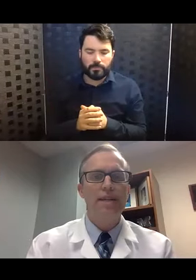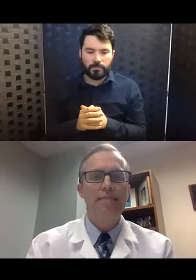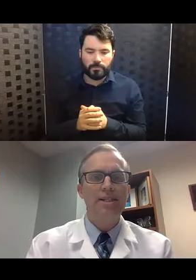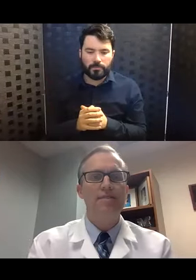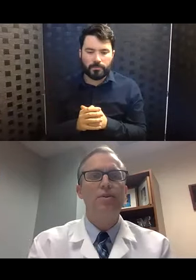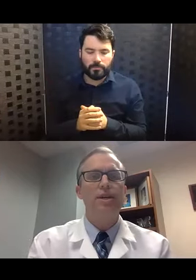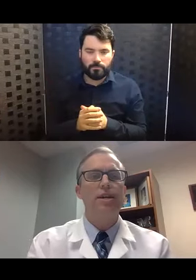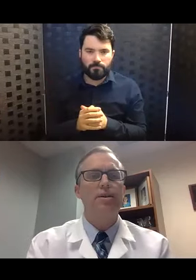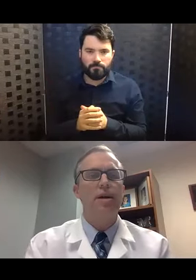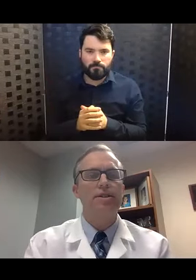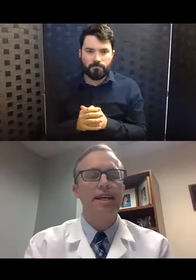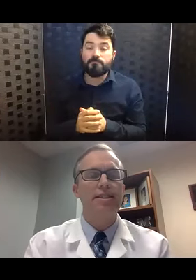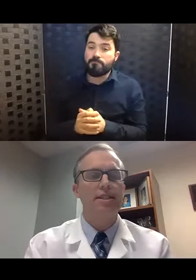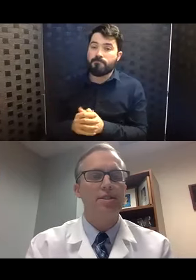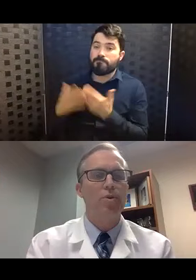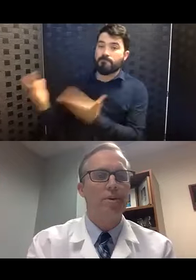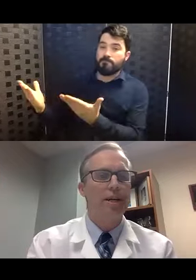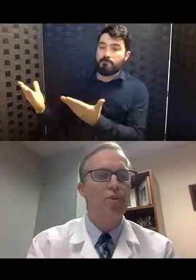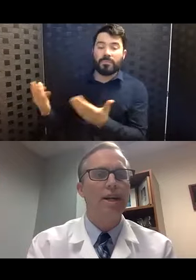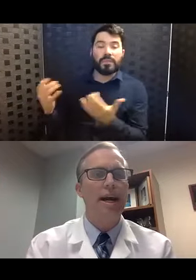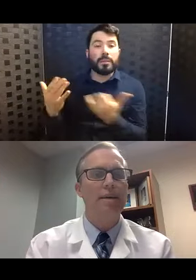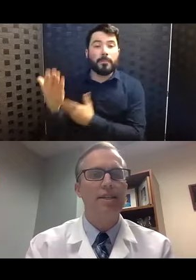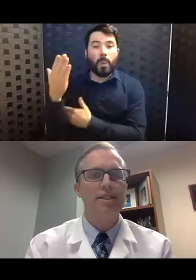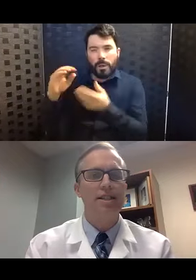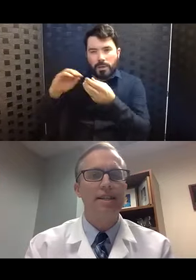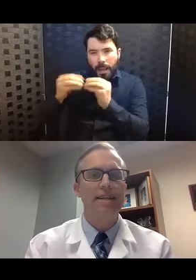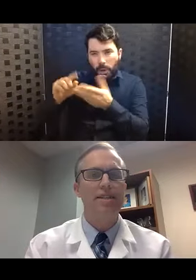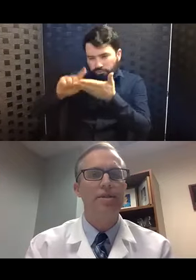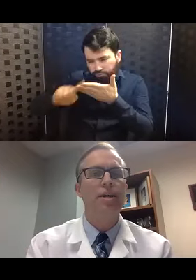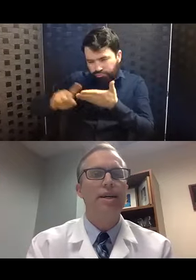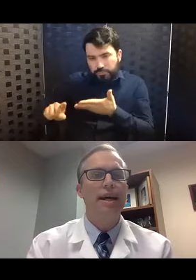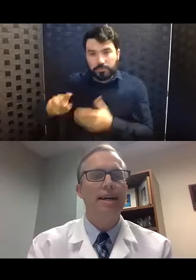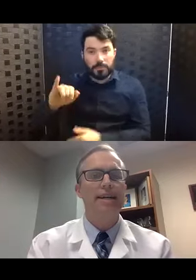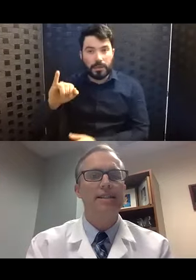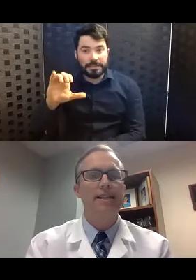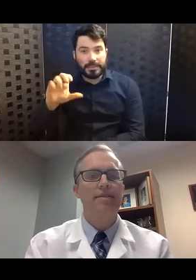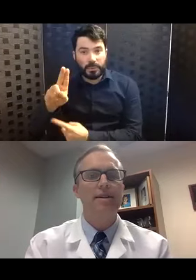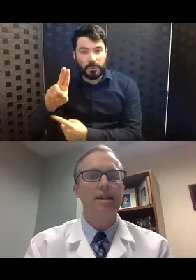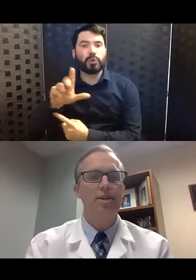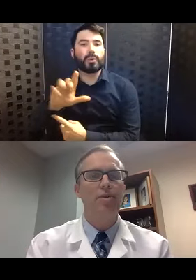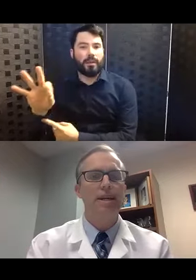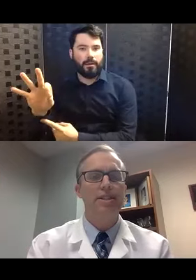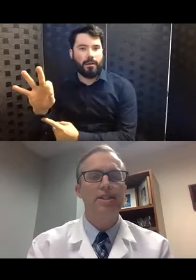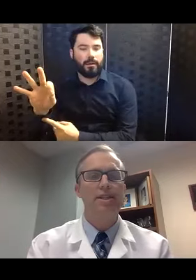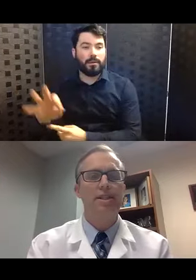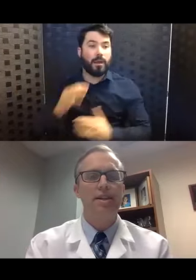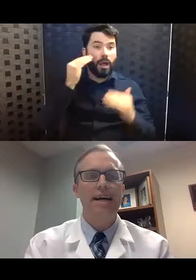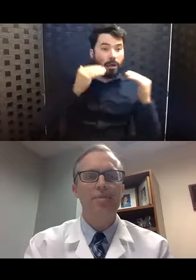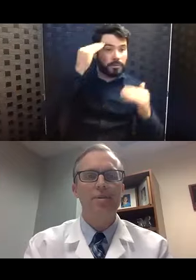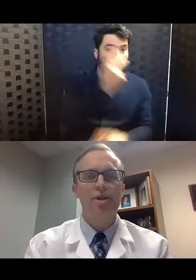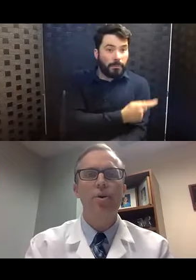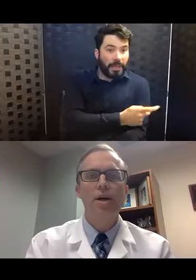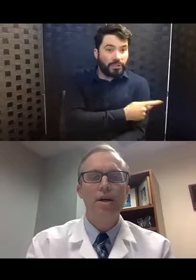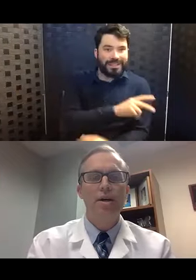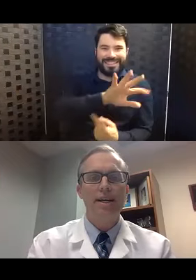So as I mentioned, if you look at our census this morning, we're at 29 patients in the ICU and 97 adult patients in the adult